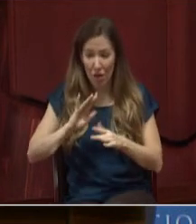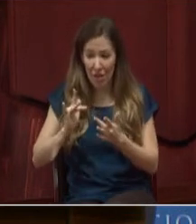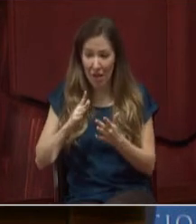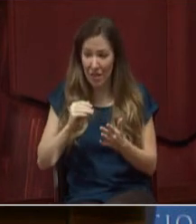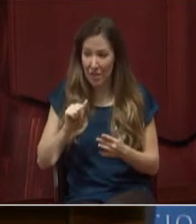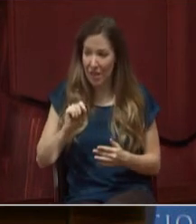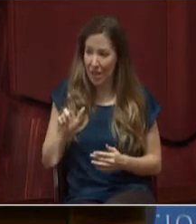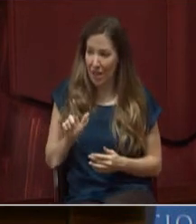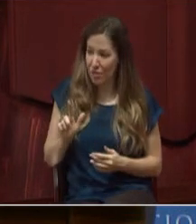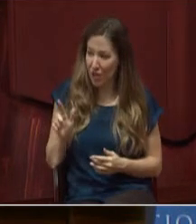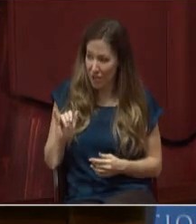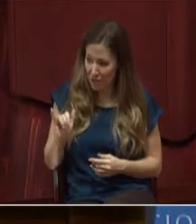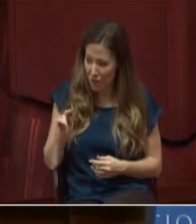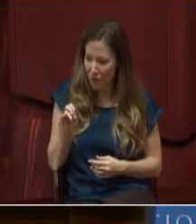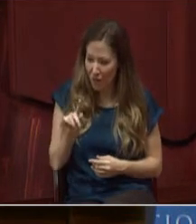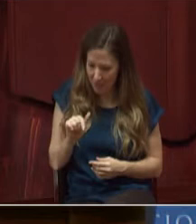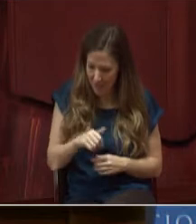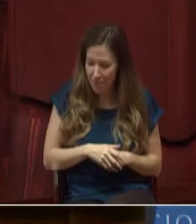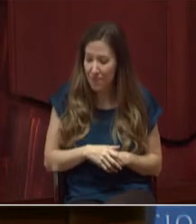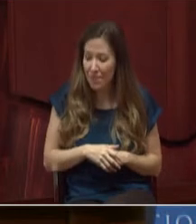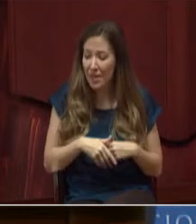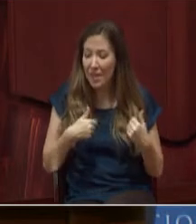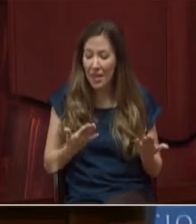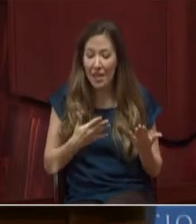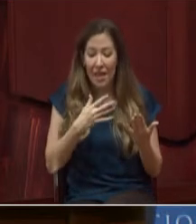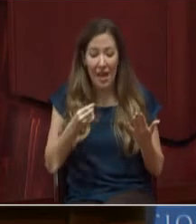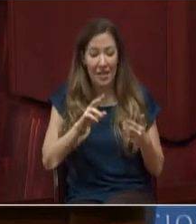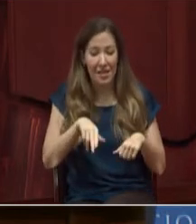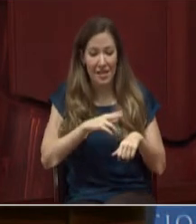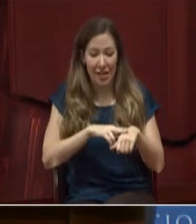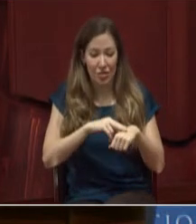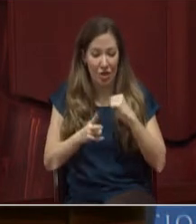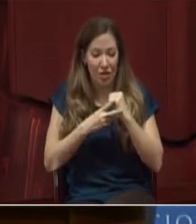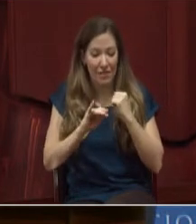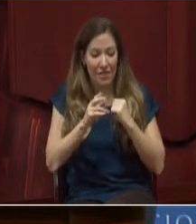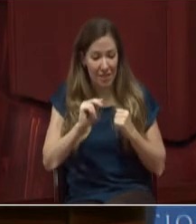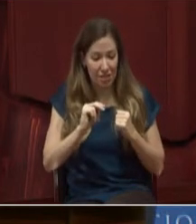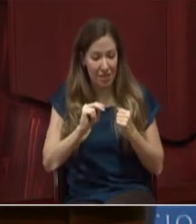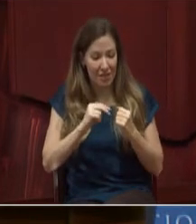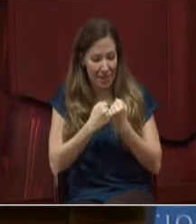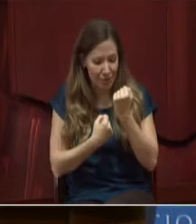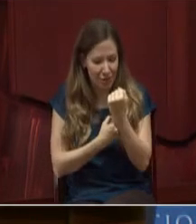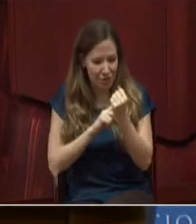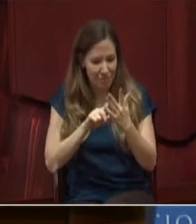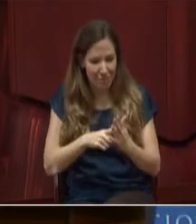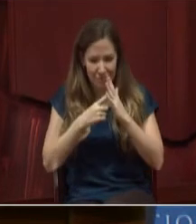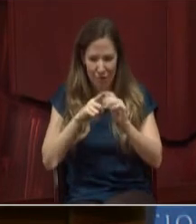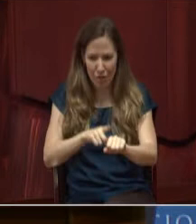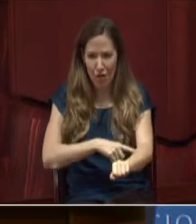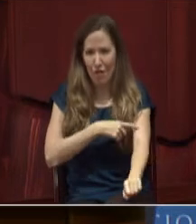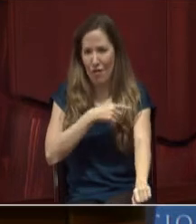at Yorba Linda. Speaking of Yorba Linda, the National Archives and the Nixon Foundation are beginning the long overdue process of